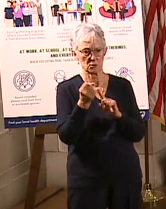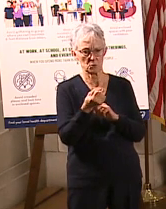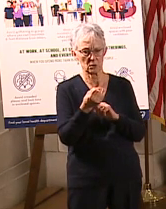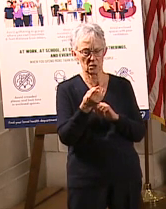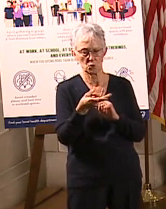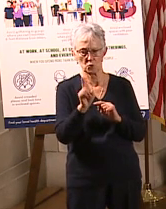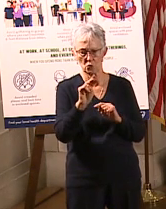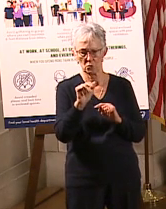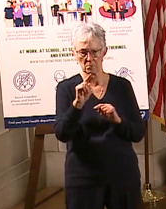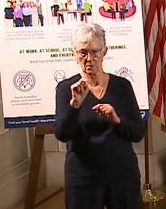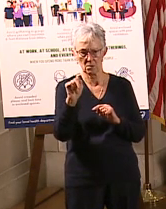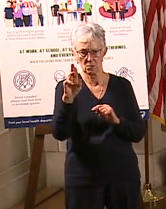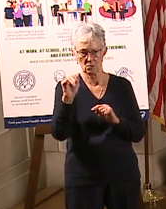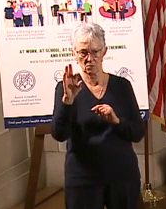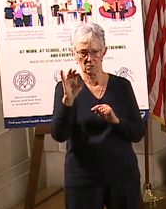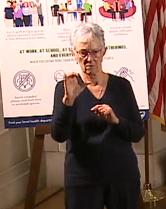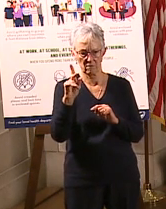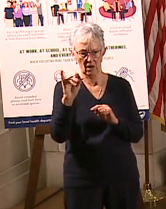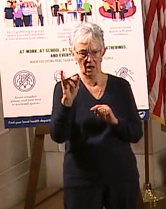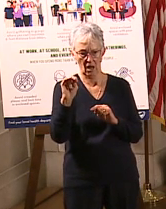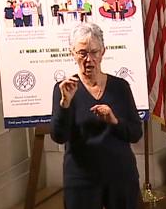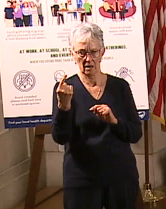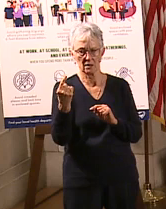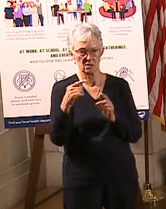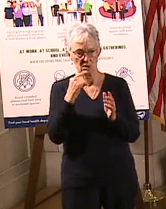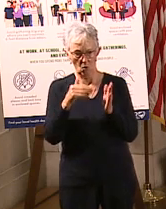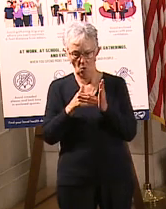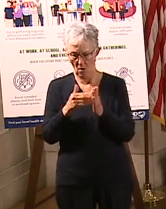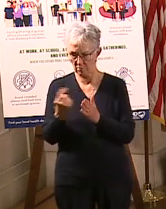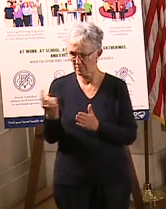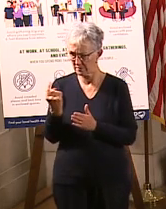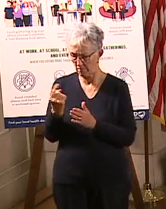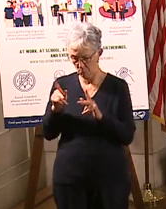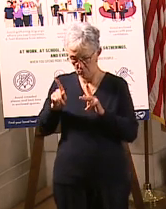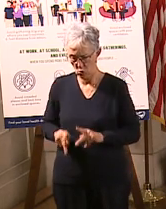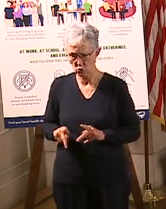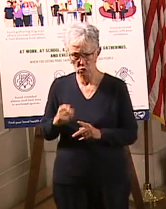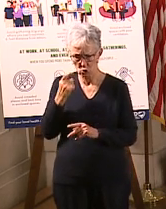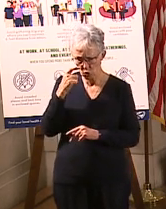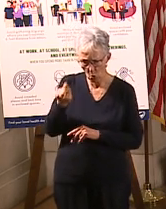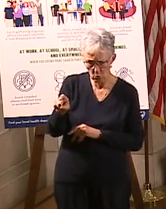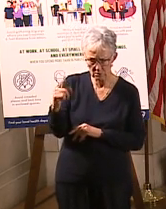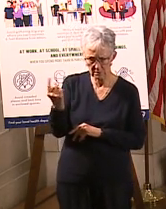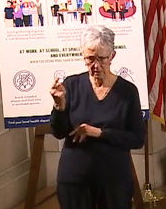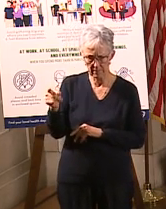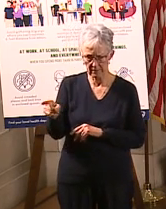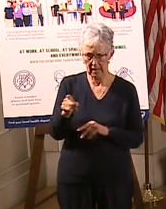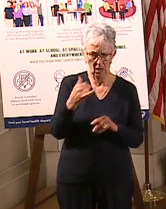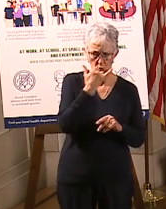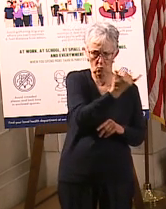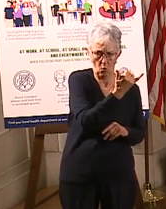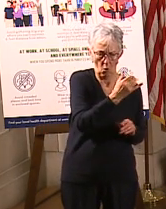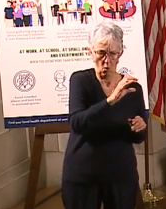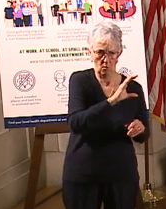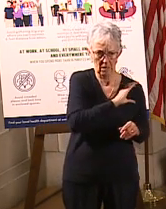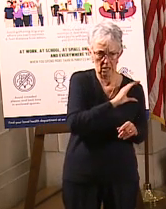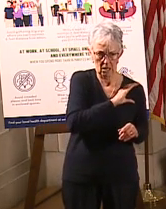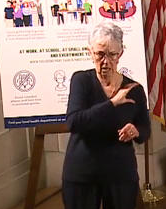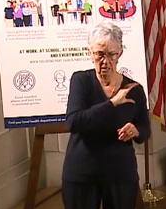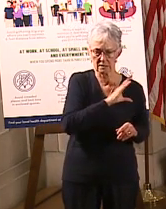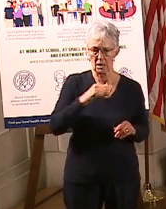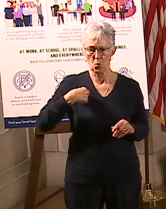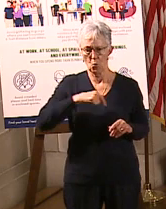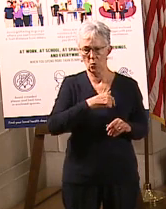what people saw and brought it to the attention of local law enforcement. And because we've developed a regional network across the state, a